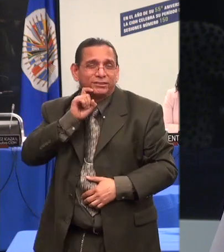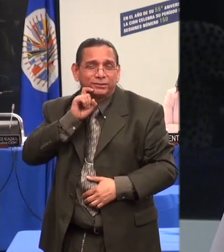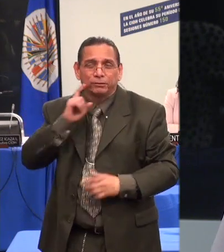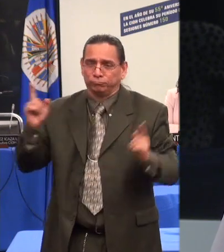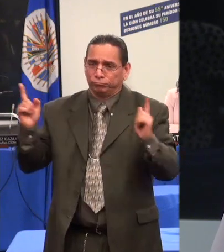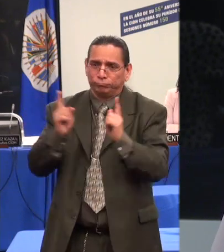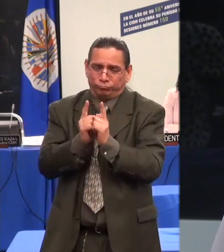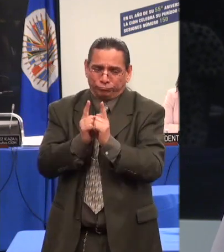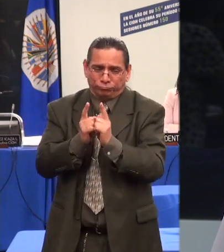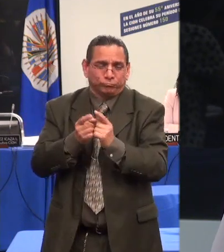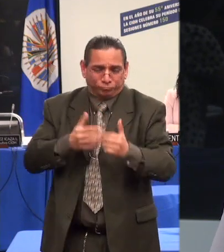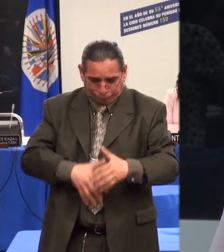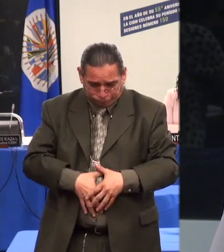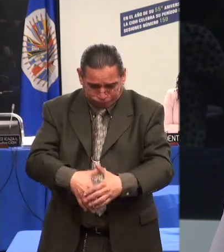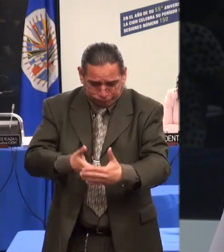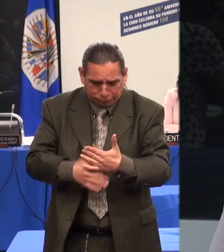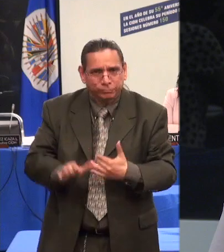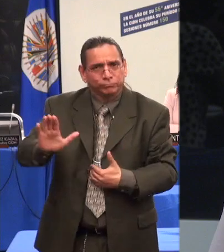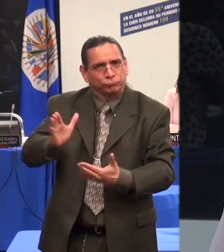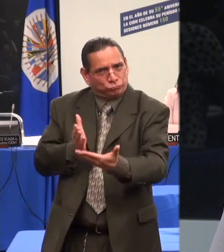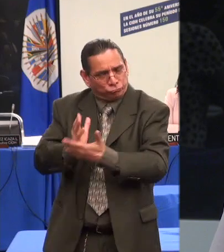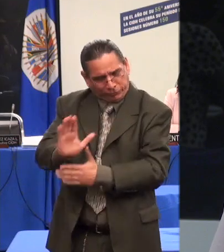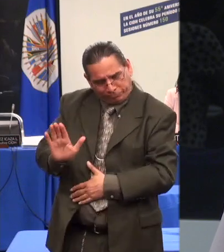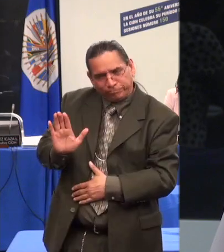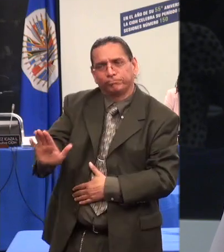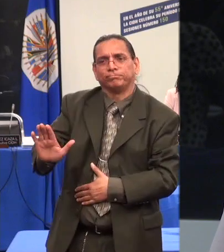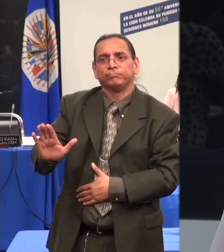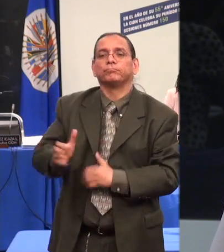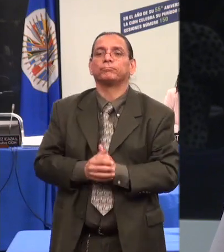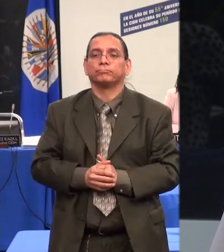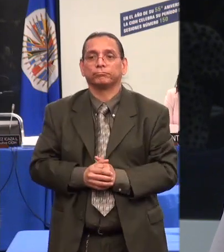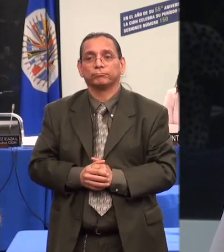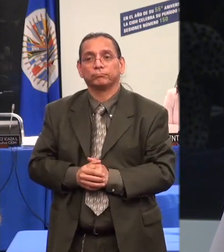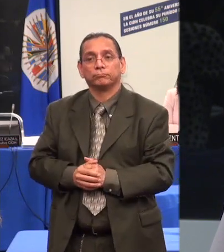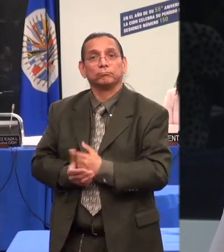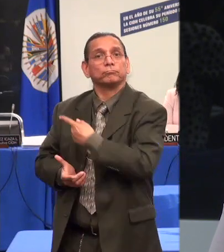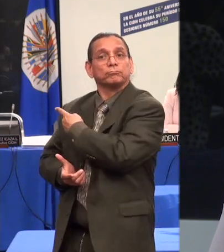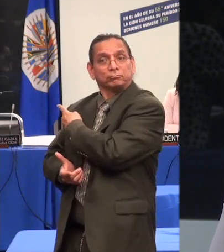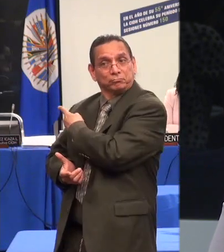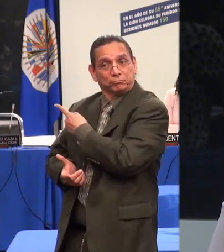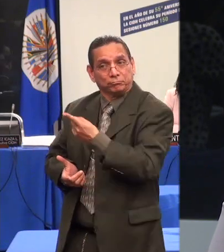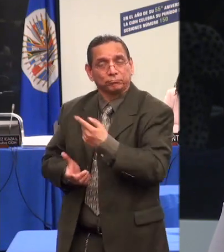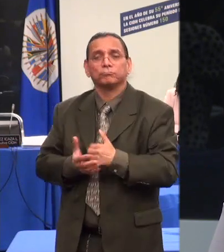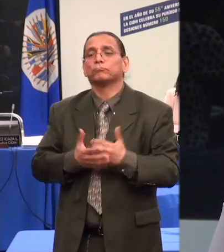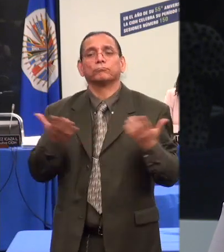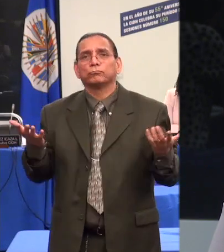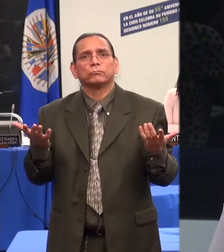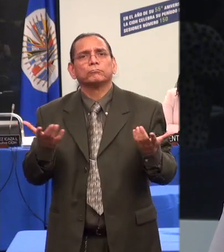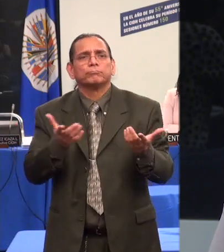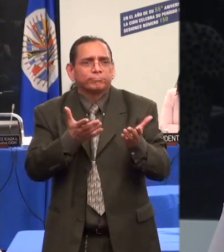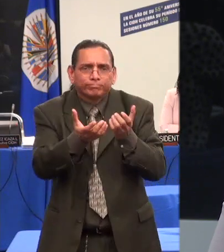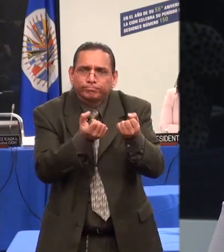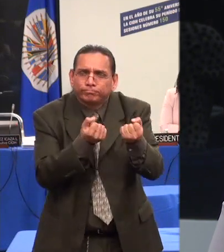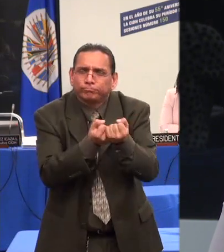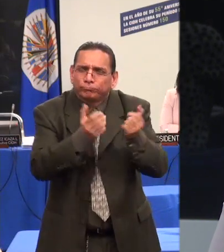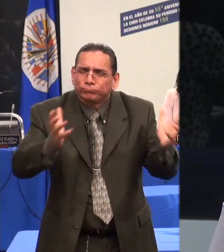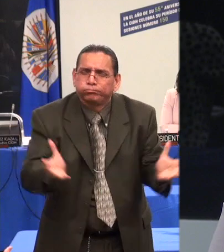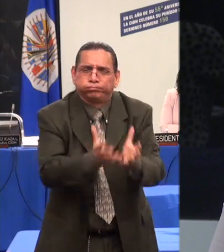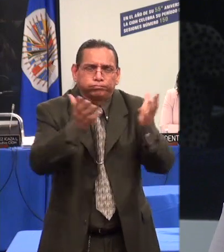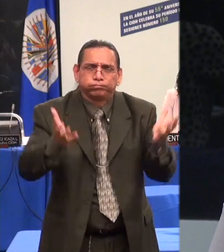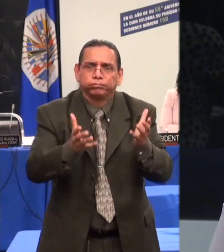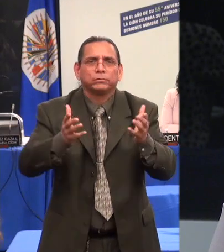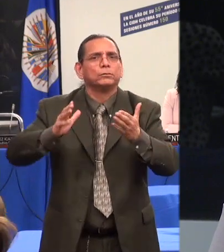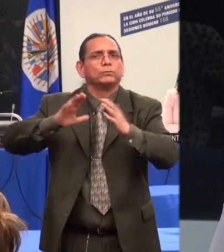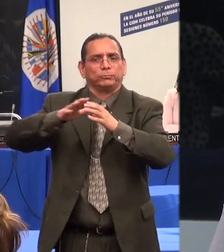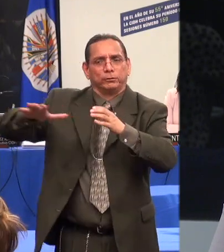presence of advocates who will be speaking in relation to their own interests and the interests of their communities. And